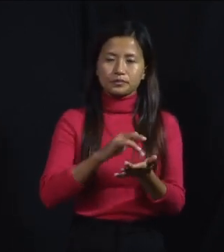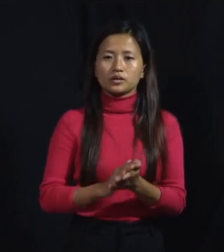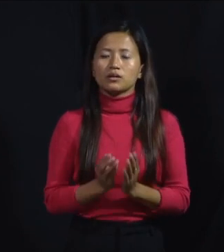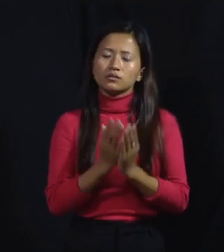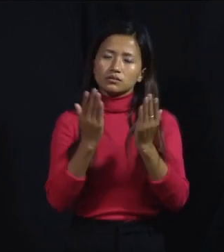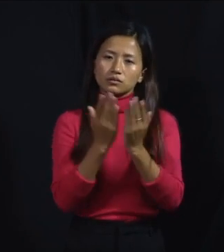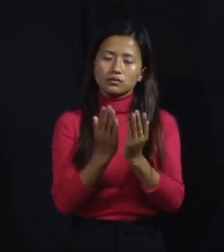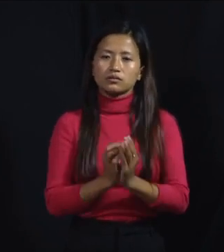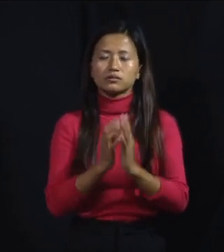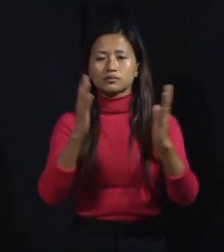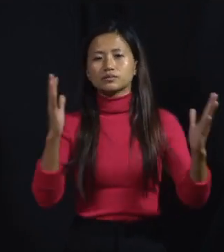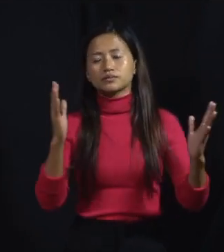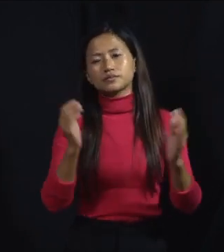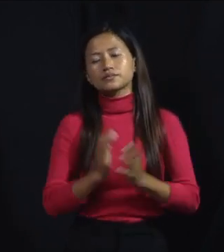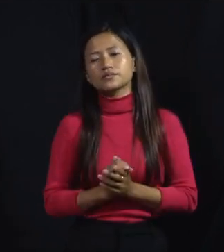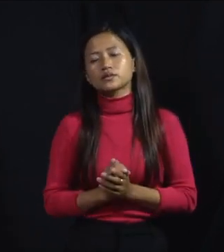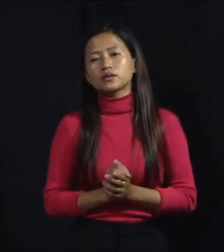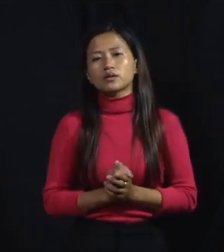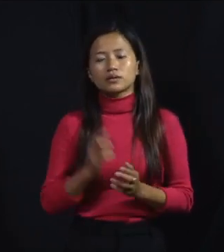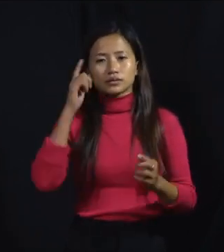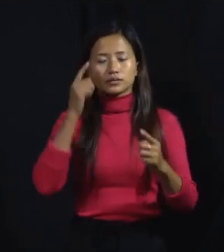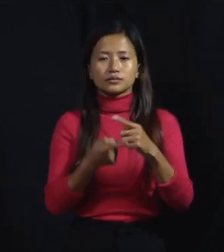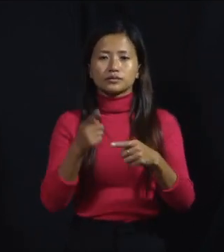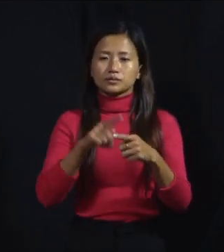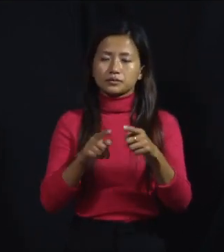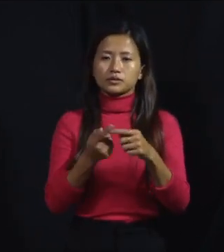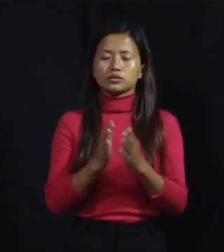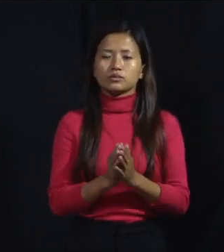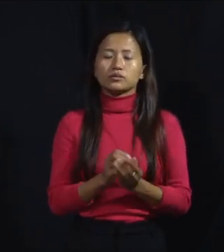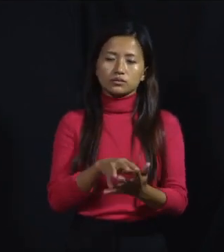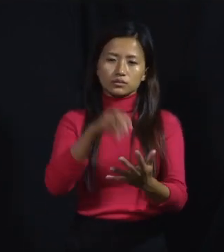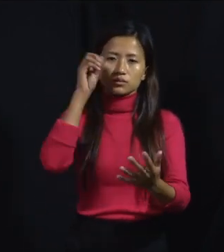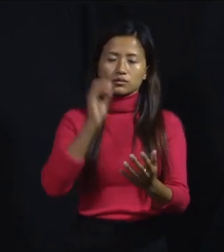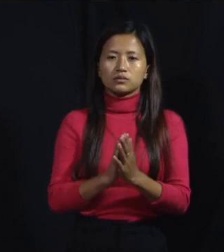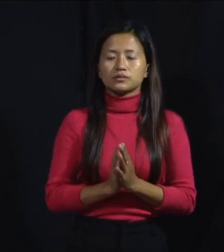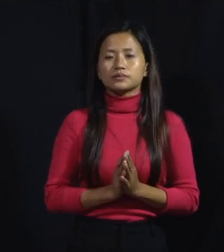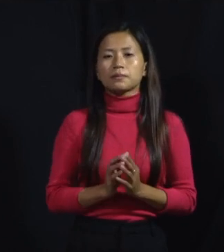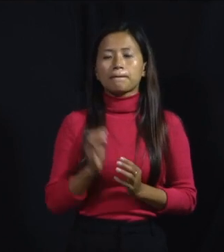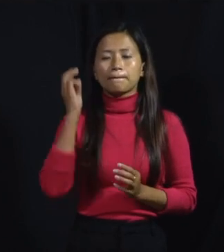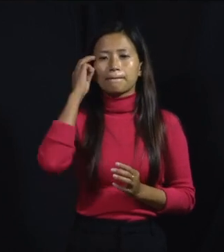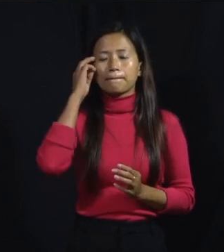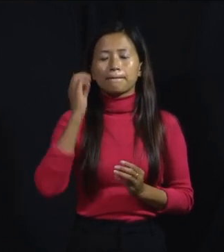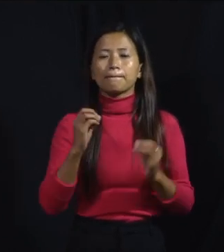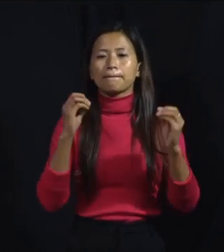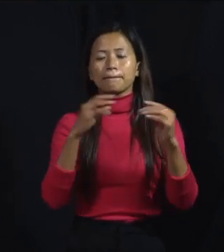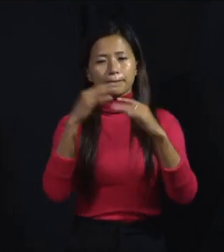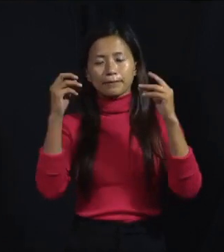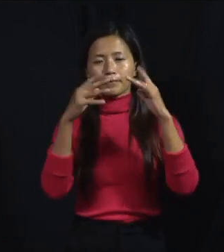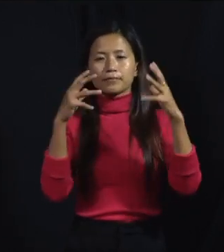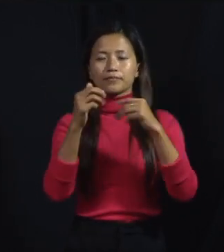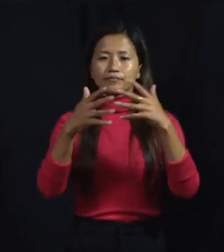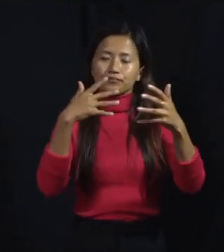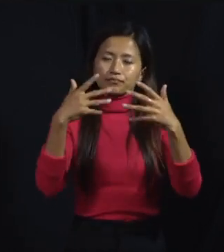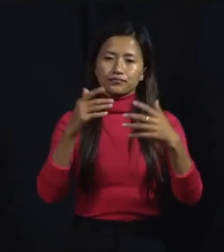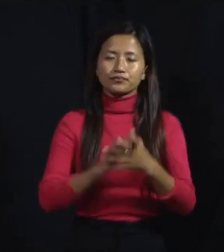read a lot of books, you have to do some experiments where you can learn, right? So all those are mental environment. Okay, and then